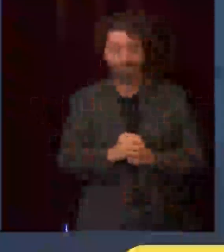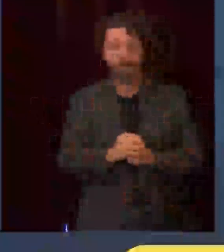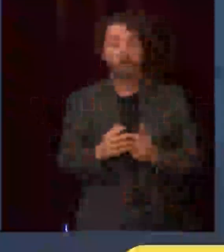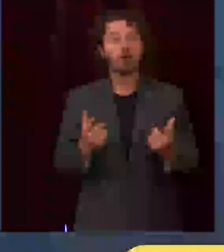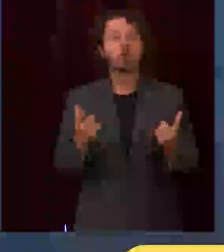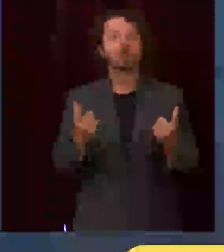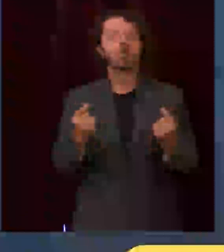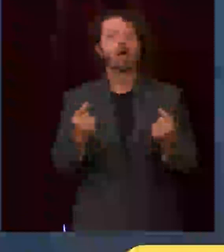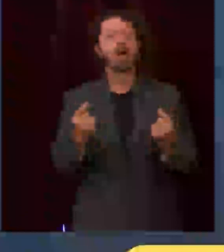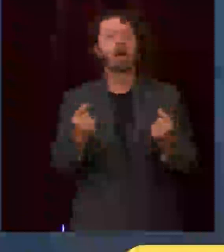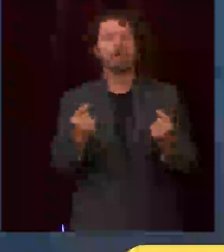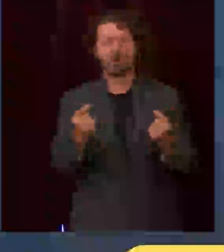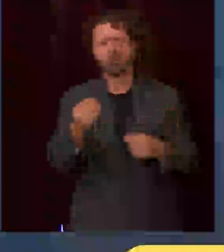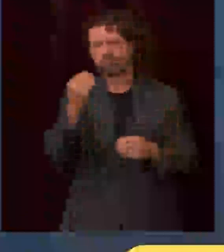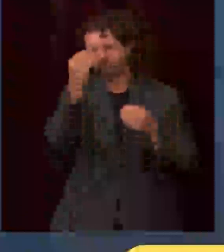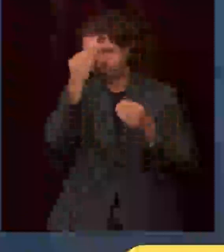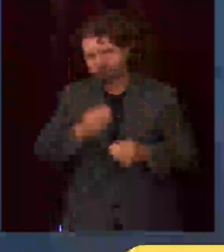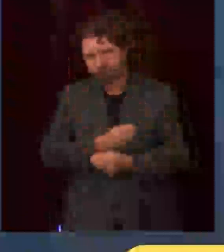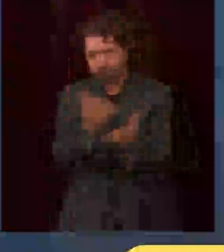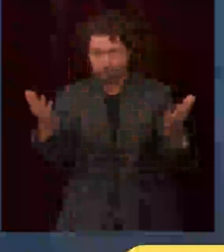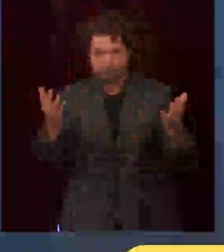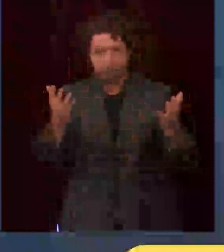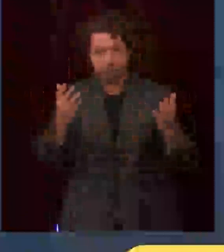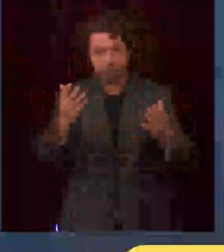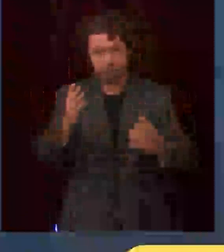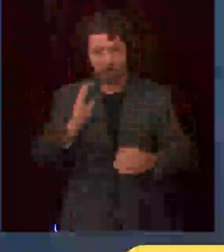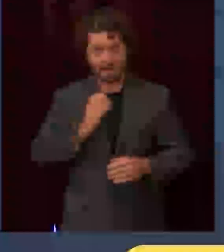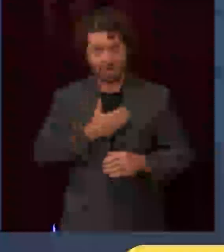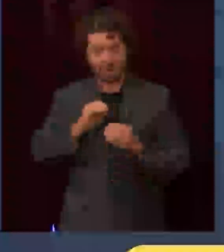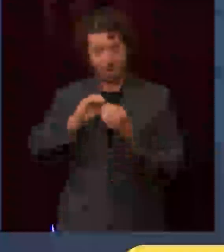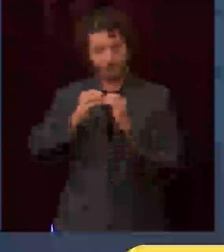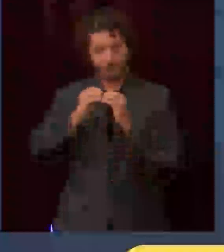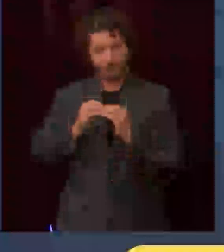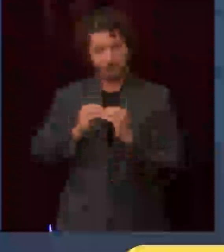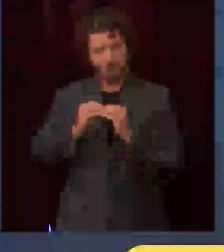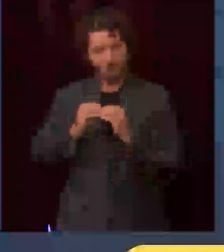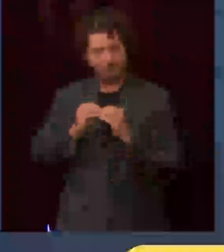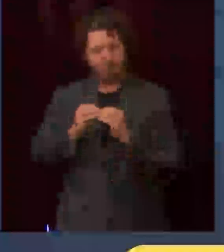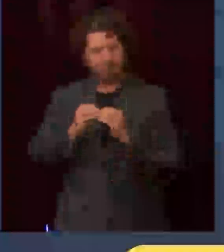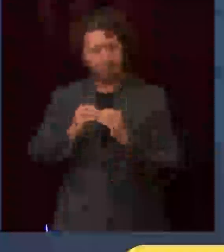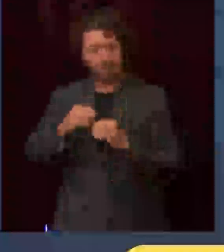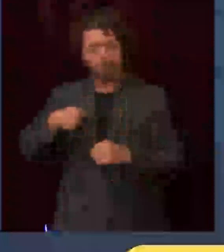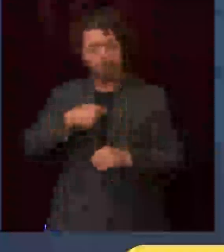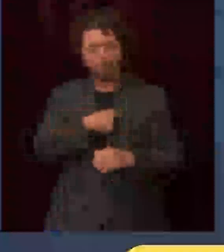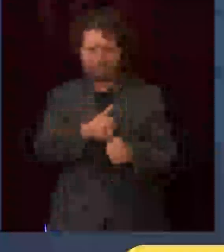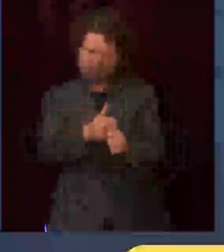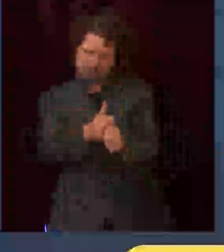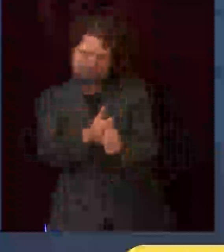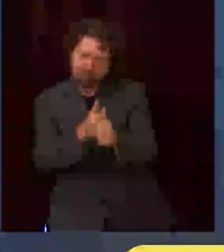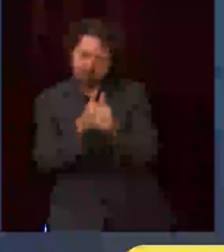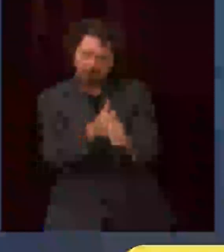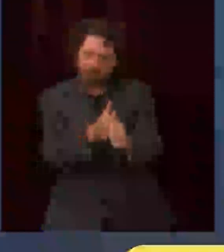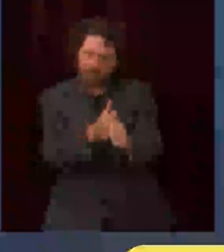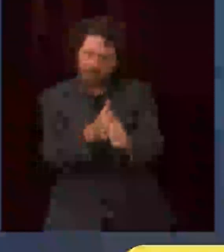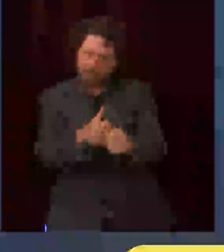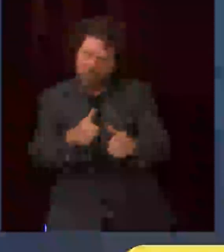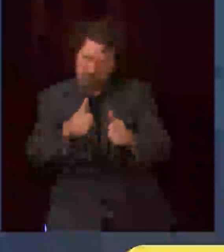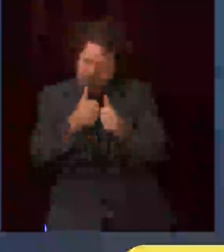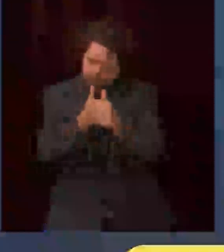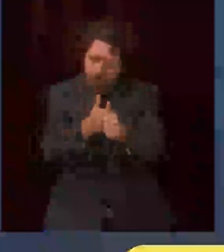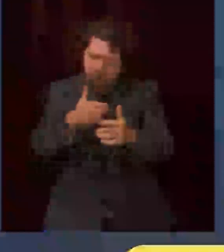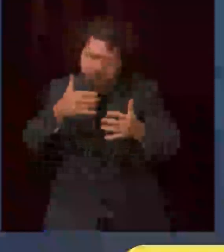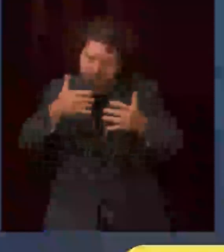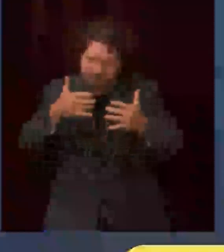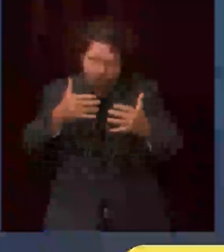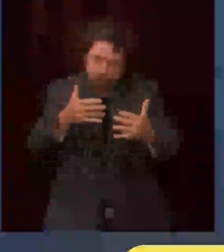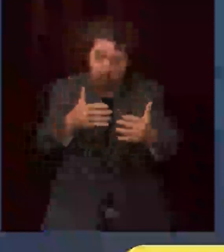central premise that if we remain diligent and committed to fighting this virus, we have now new